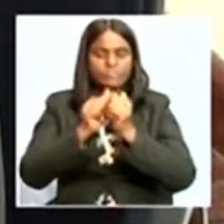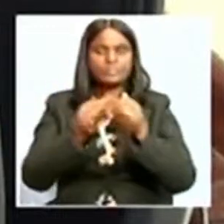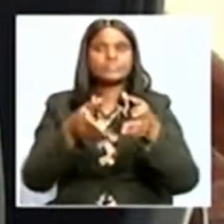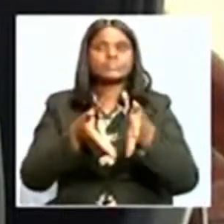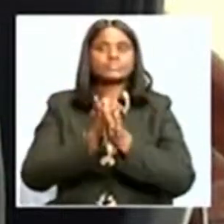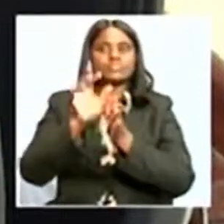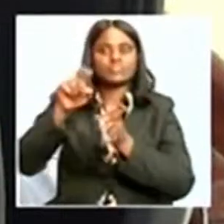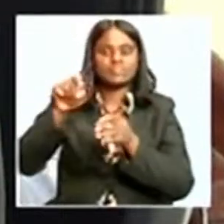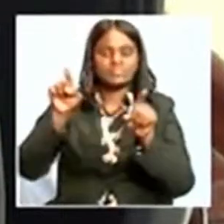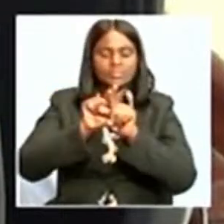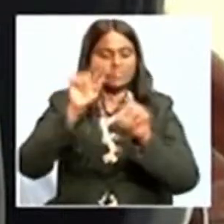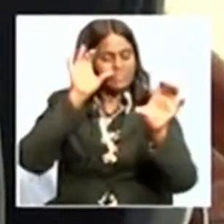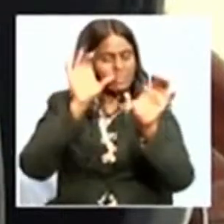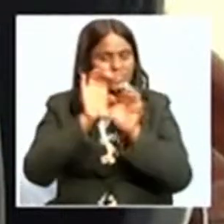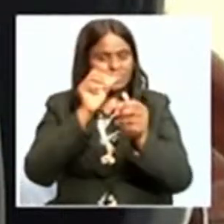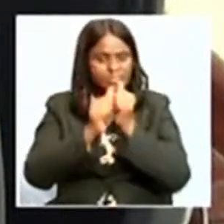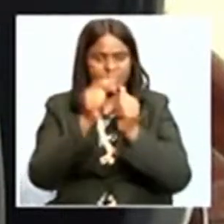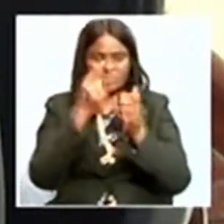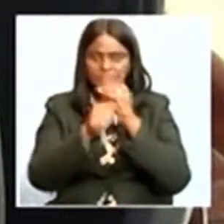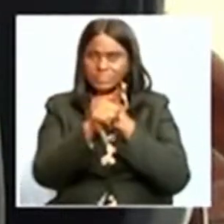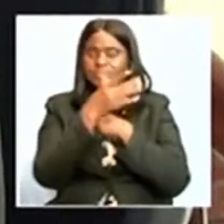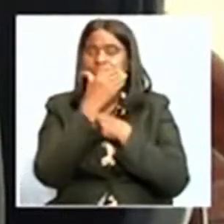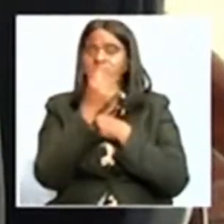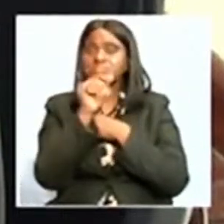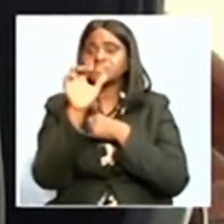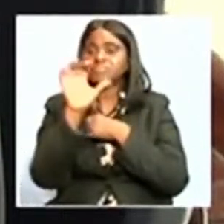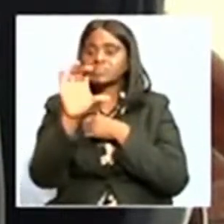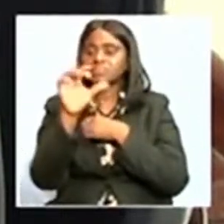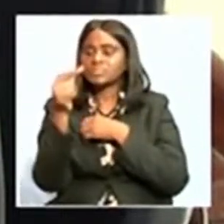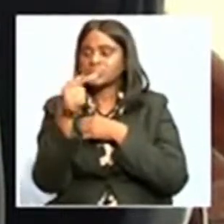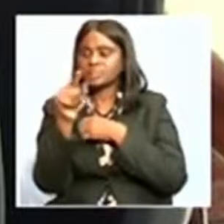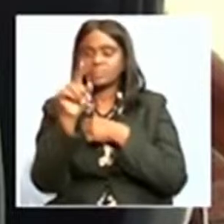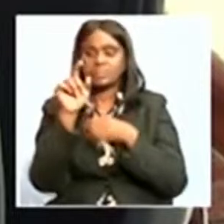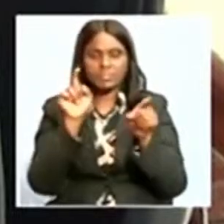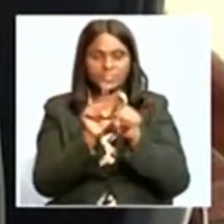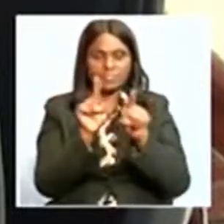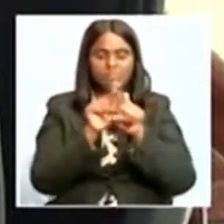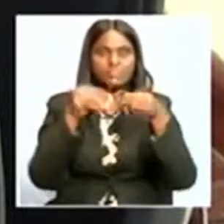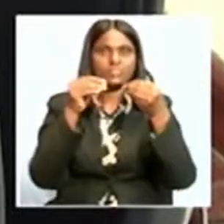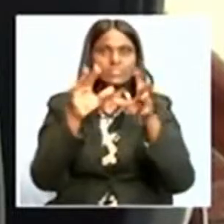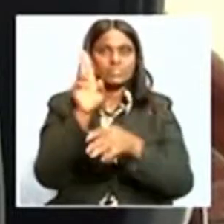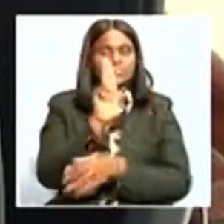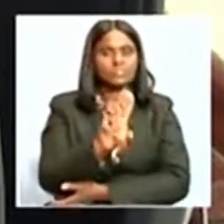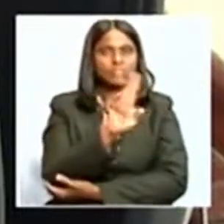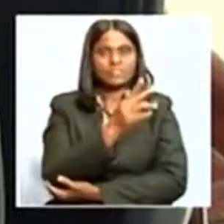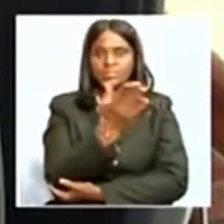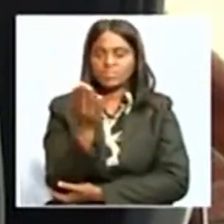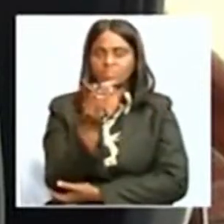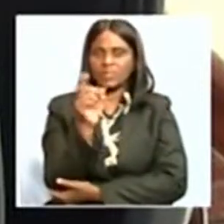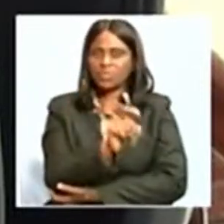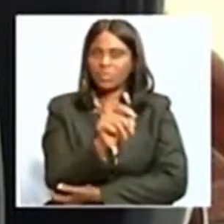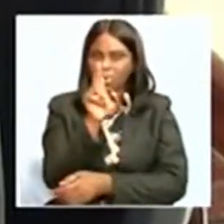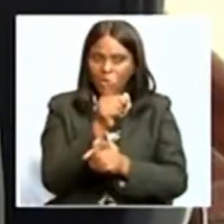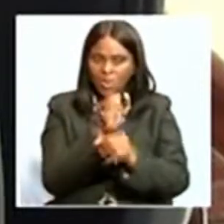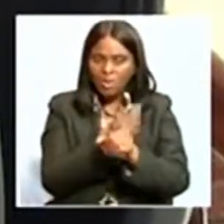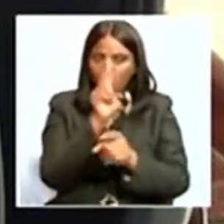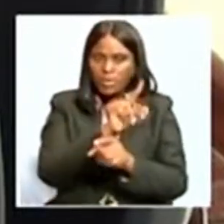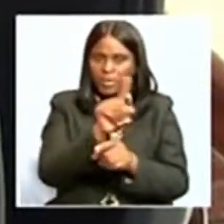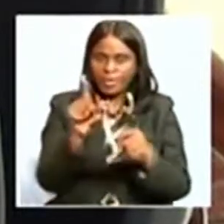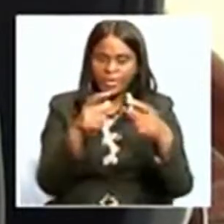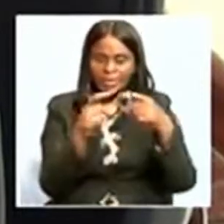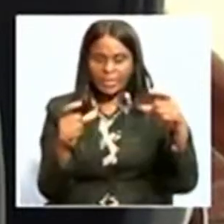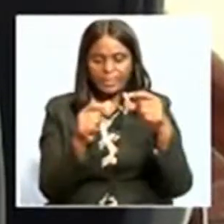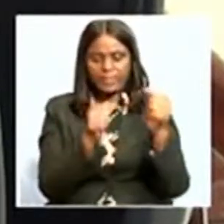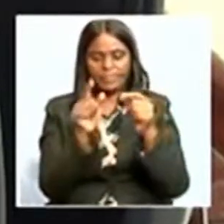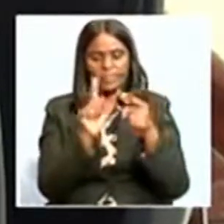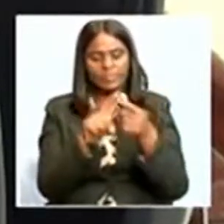requiring the conditions upon which the Commissioner General can exempt a taxable supplier from using an electronic invoicing